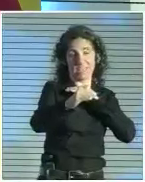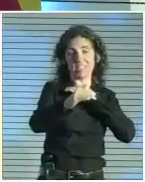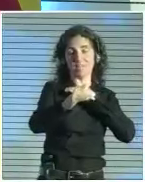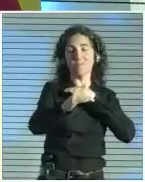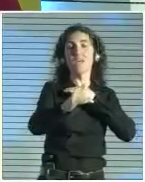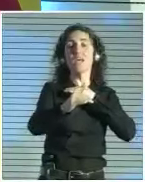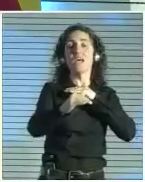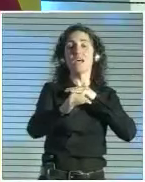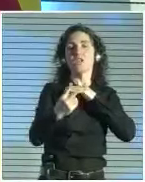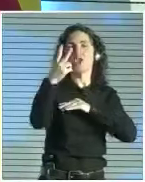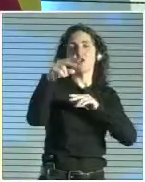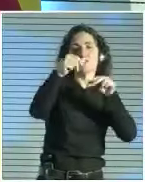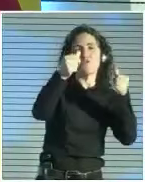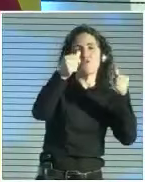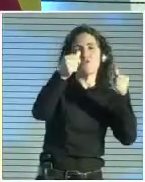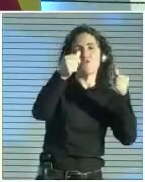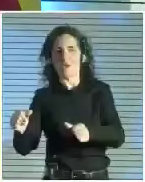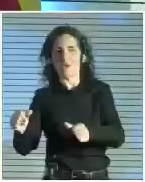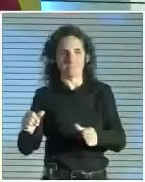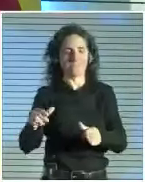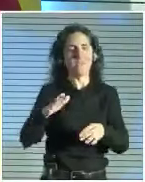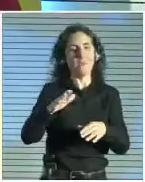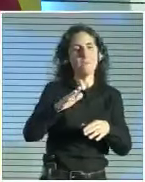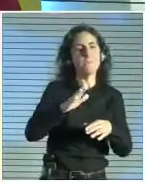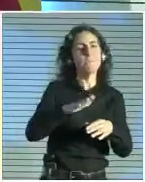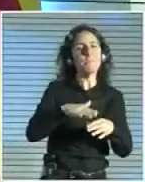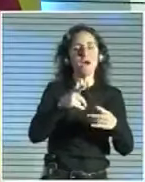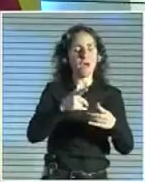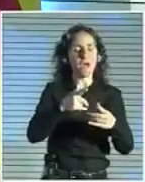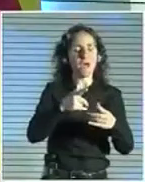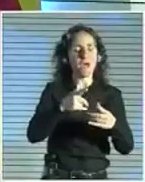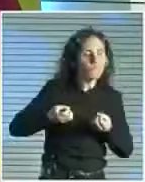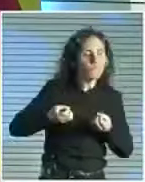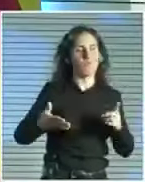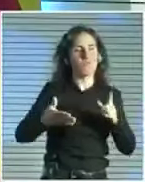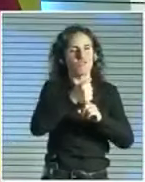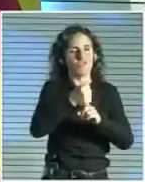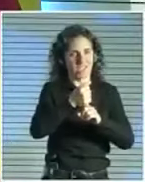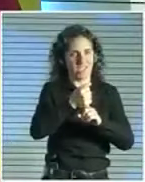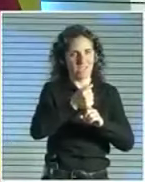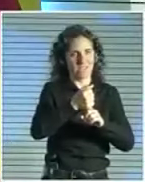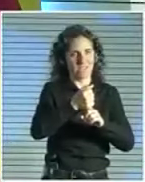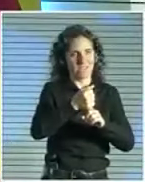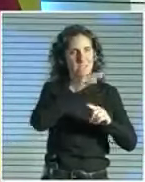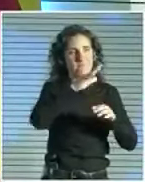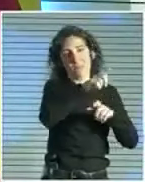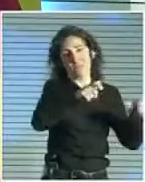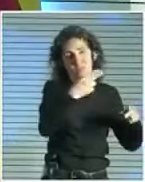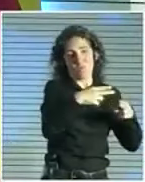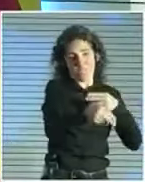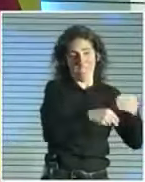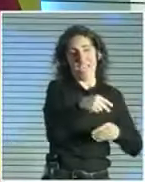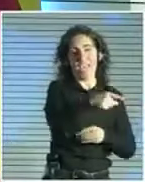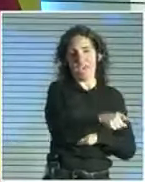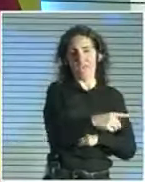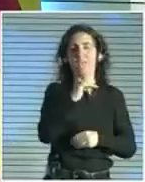information, Juan Jose, is what I was impressed by Guanajuato, the way how you collected